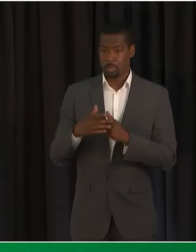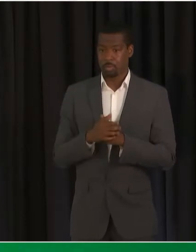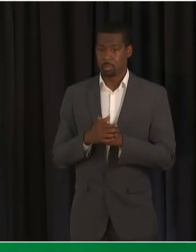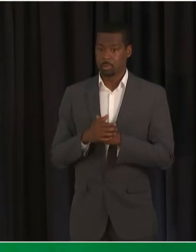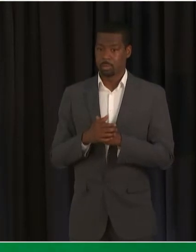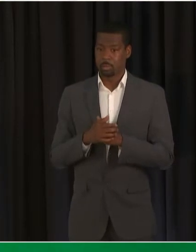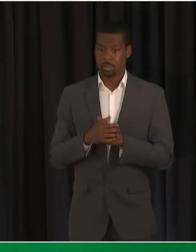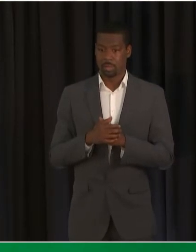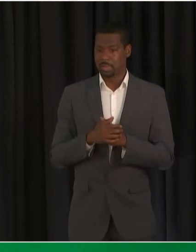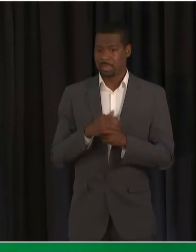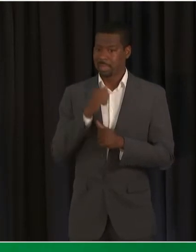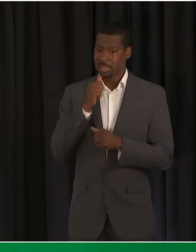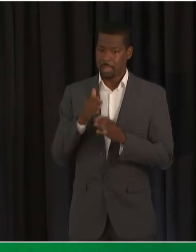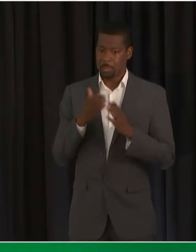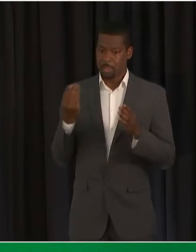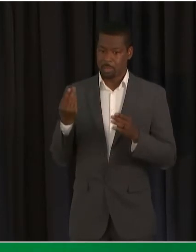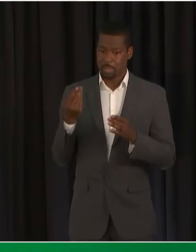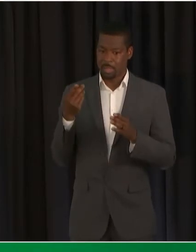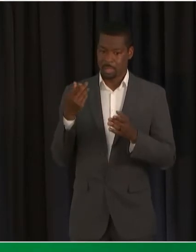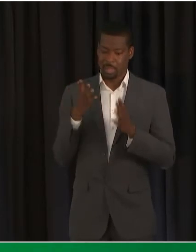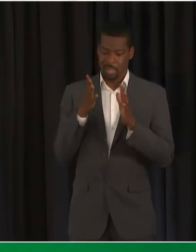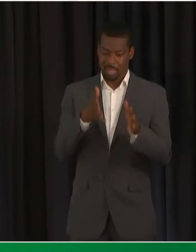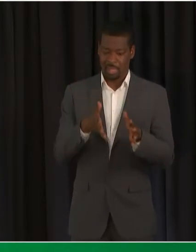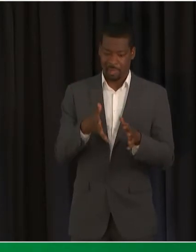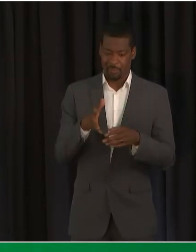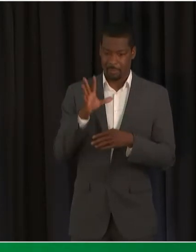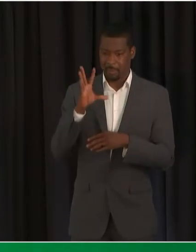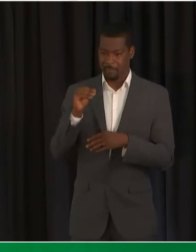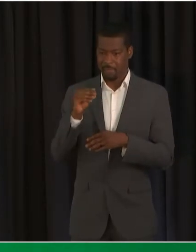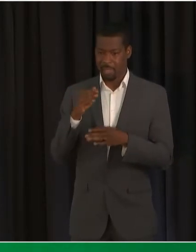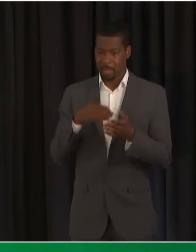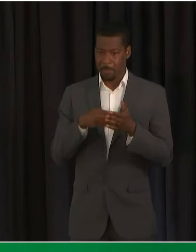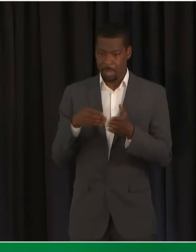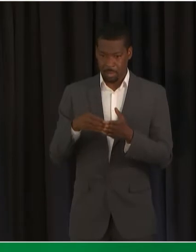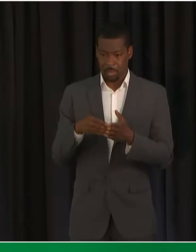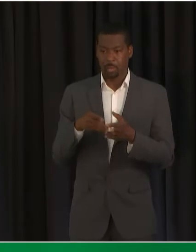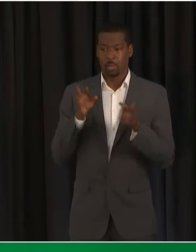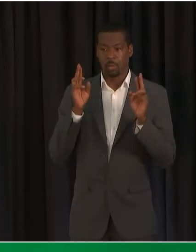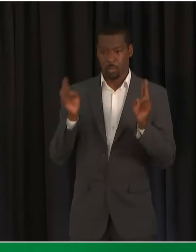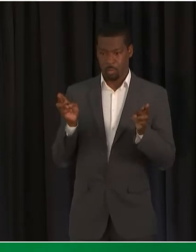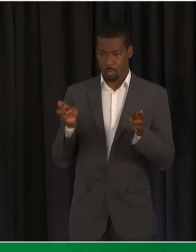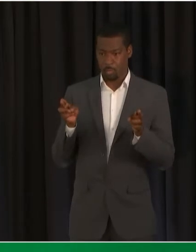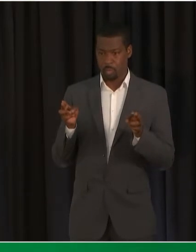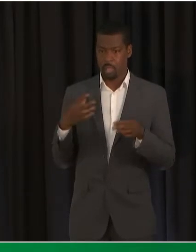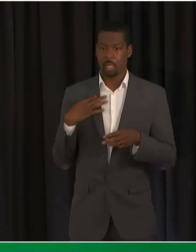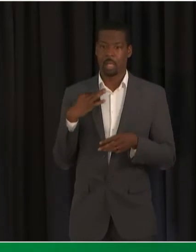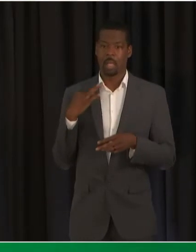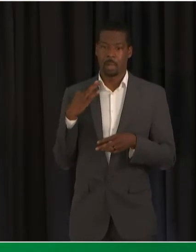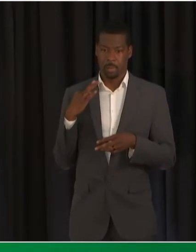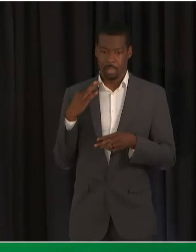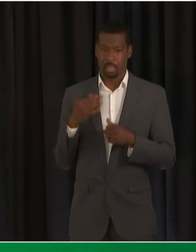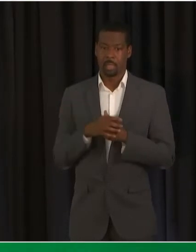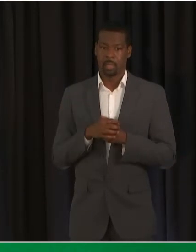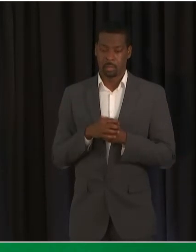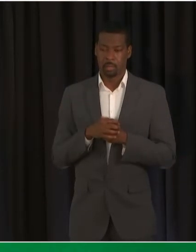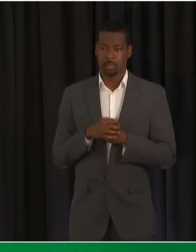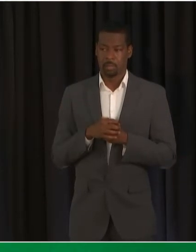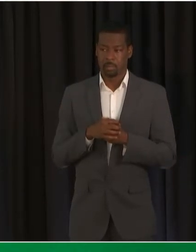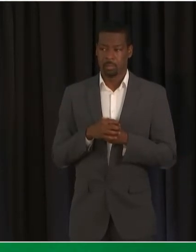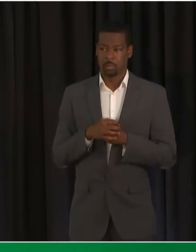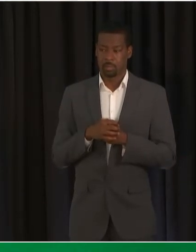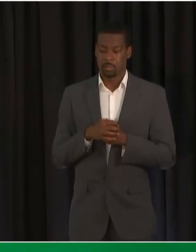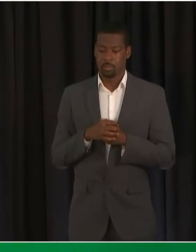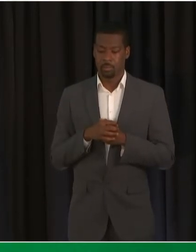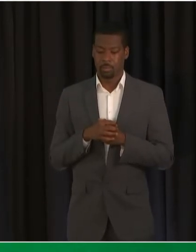there's under $50 billion left in the PPP program, so if you haven't applied, you better hurry up to your bank and put in